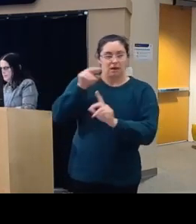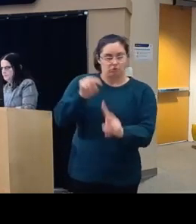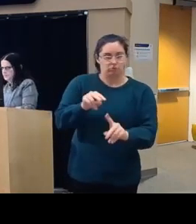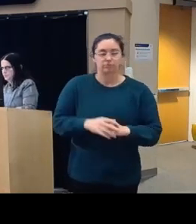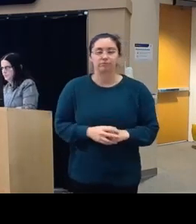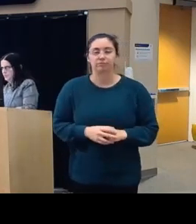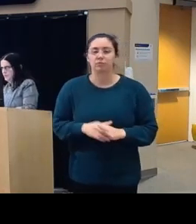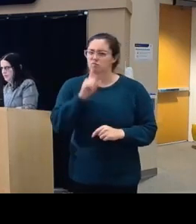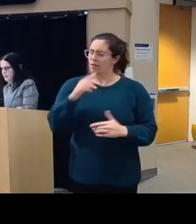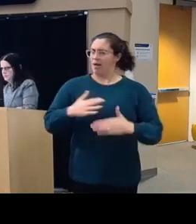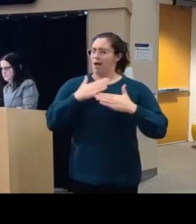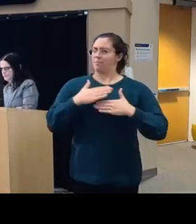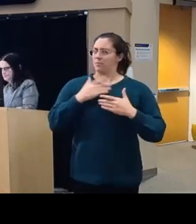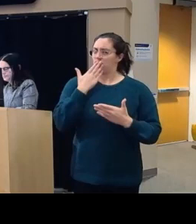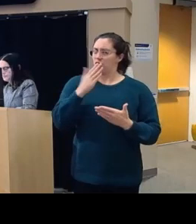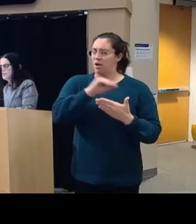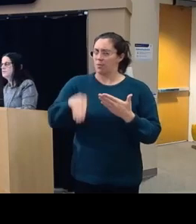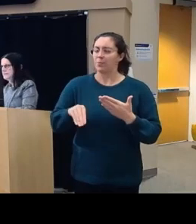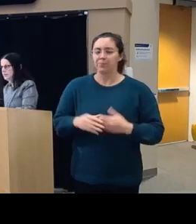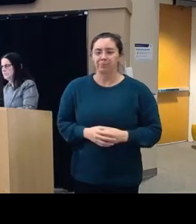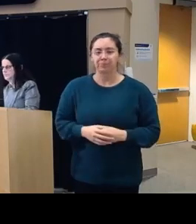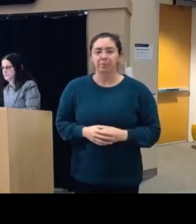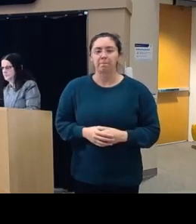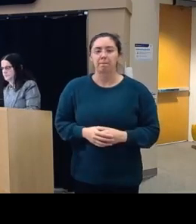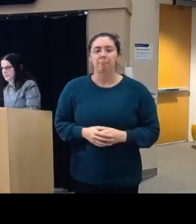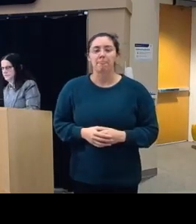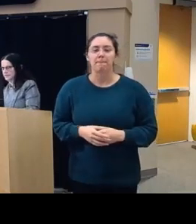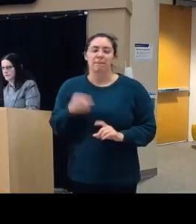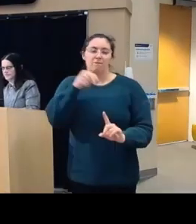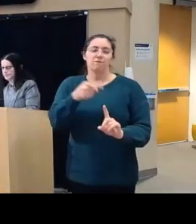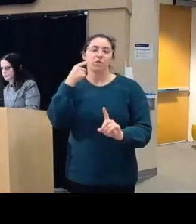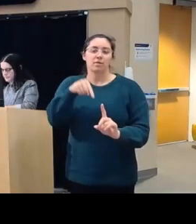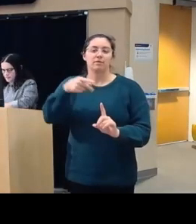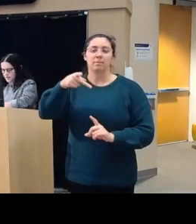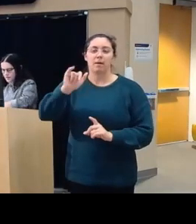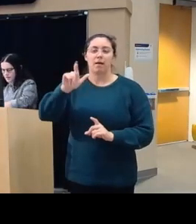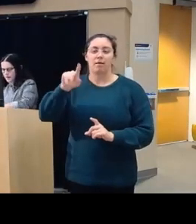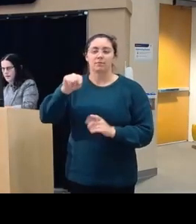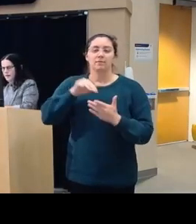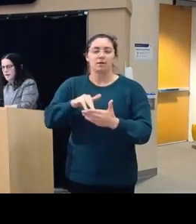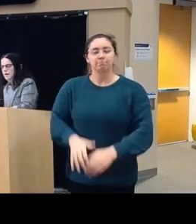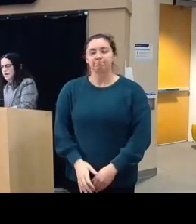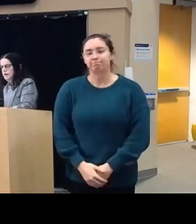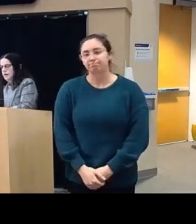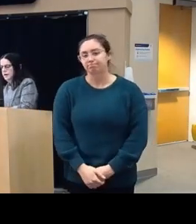happy with these preliminary outcomes, or these outcomes for this pilot study. Okay.